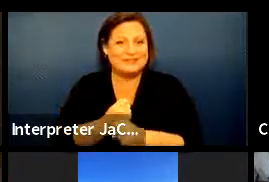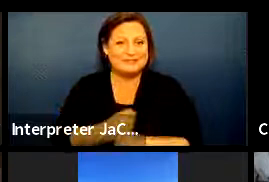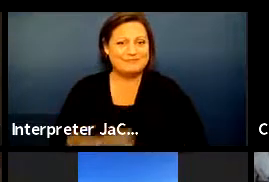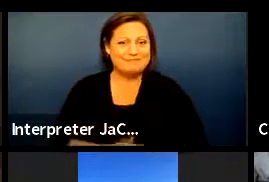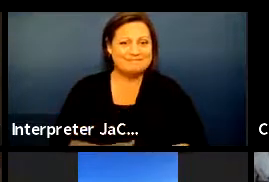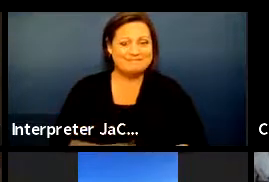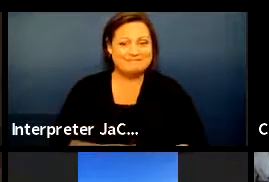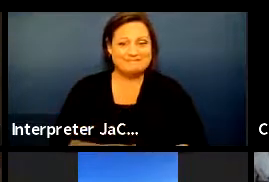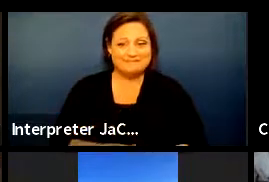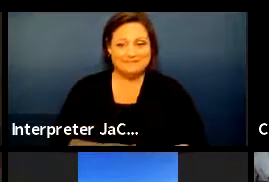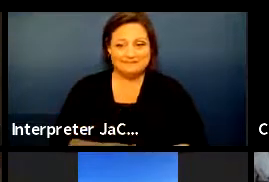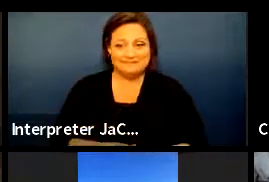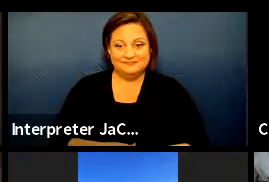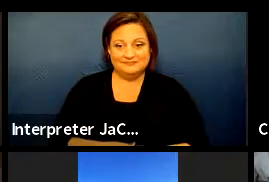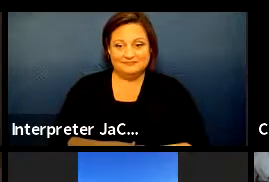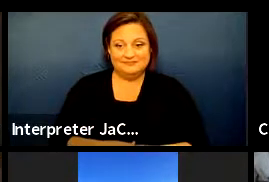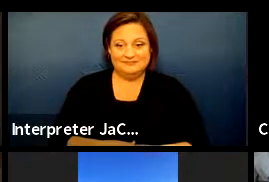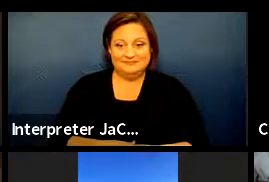Go ahead.